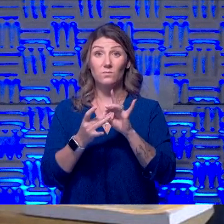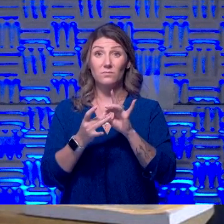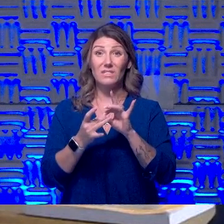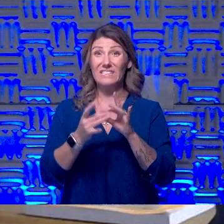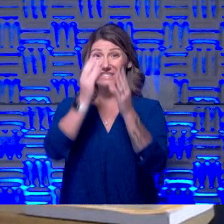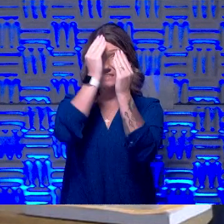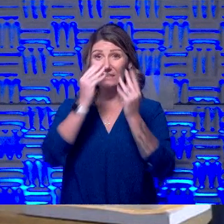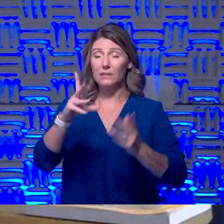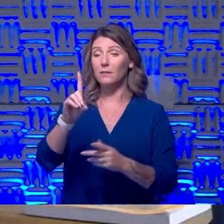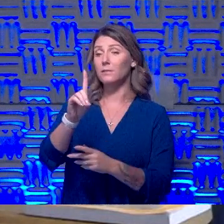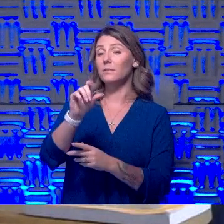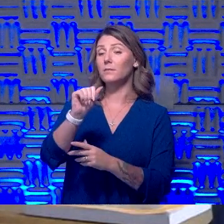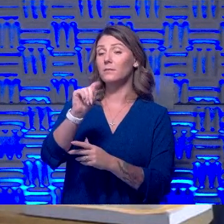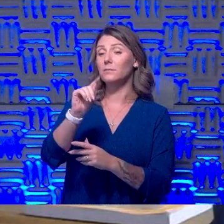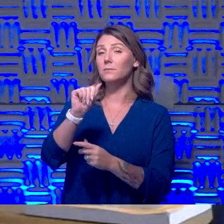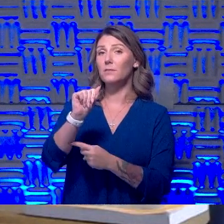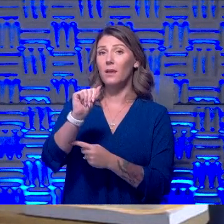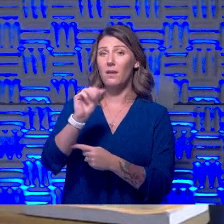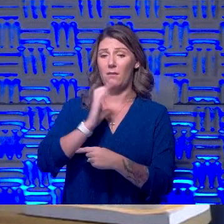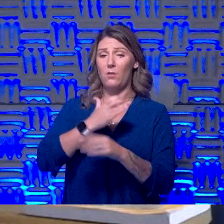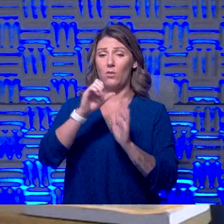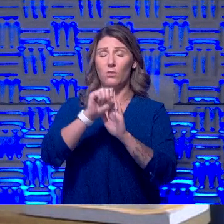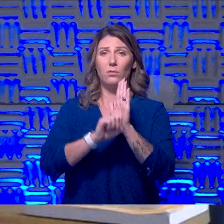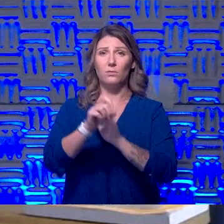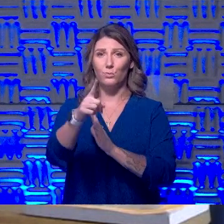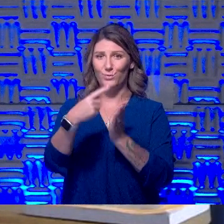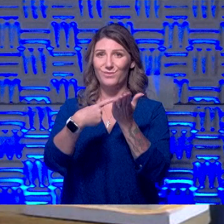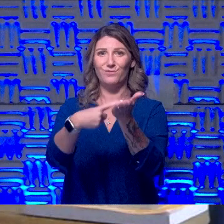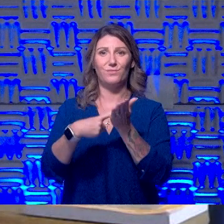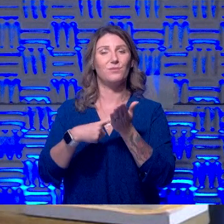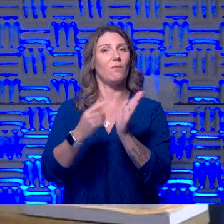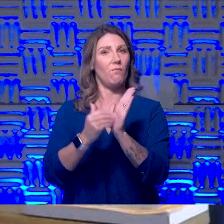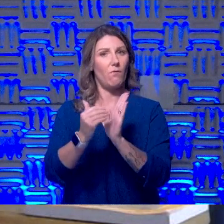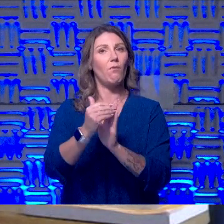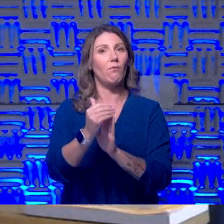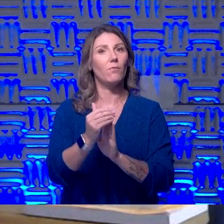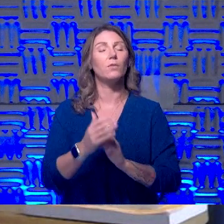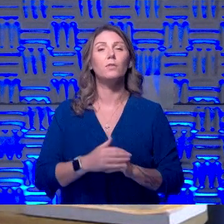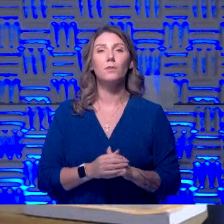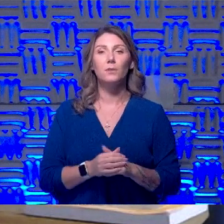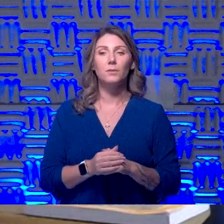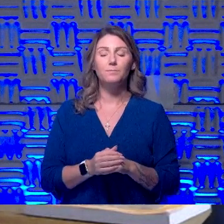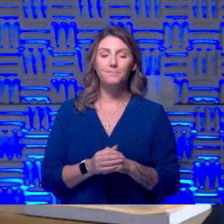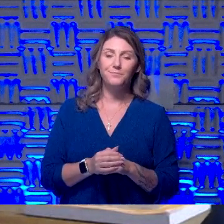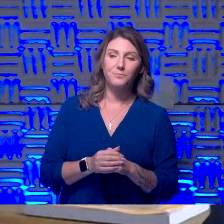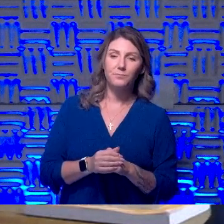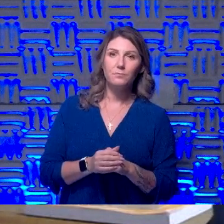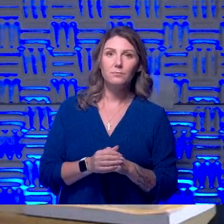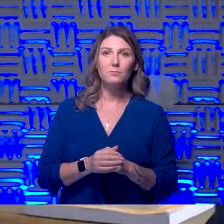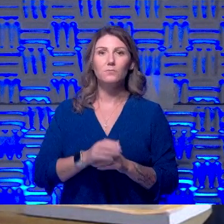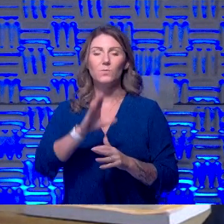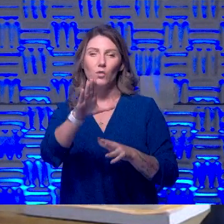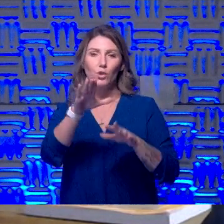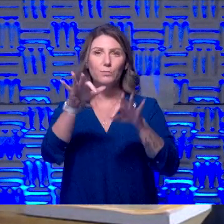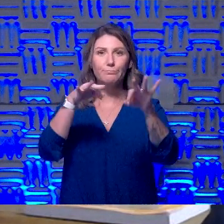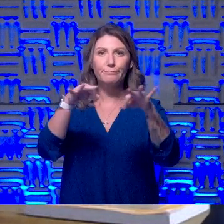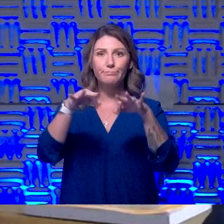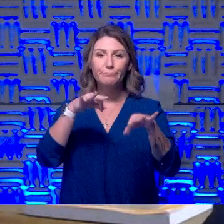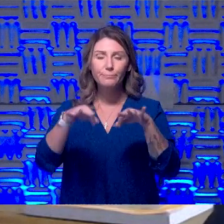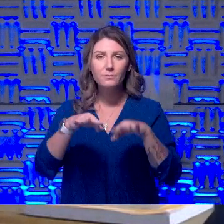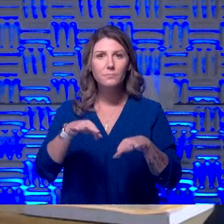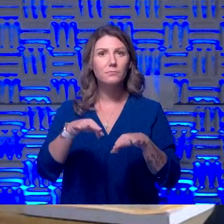state, you guys talk about this a lot, and your explanations